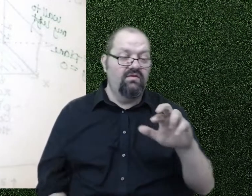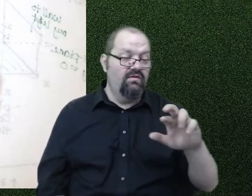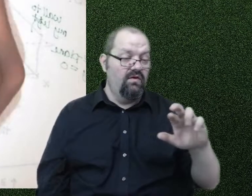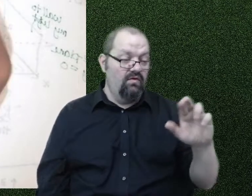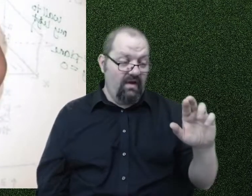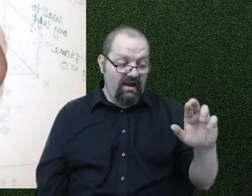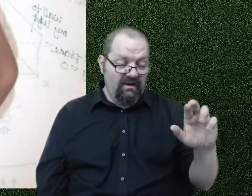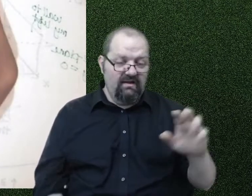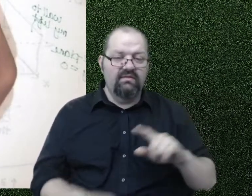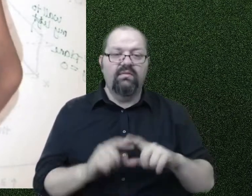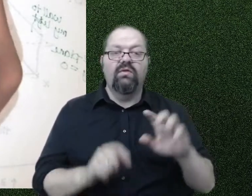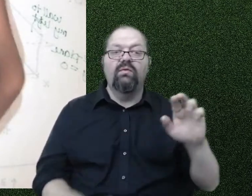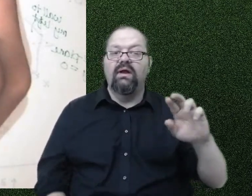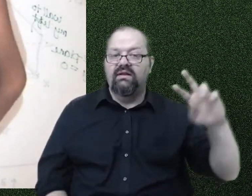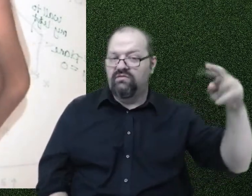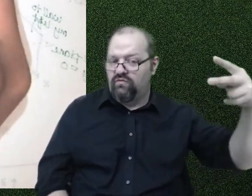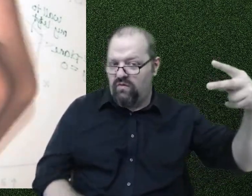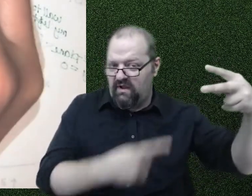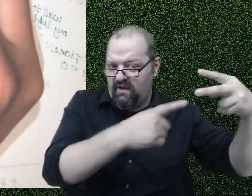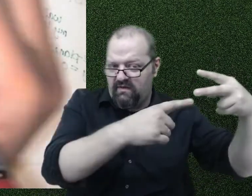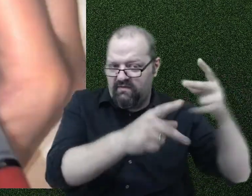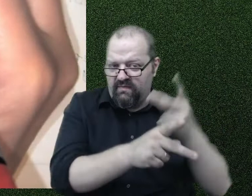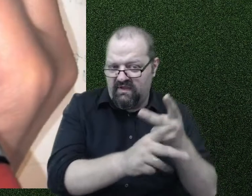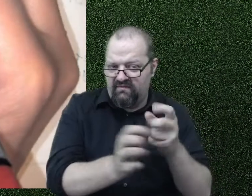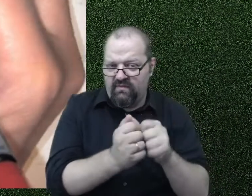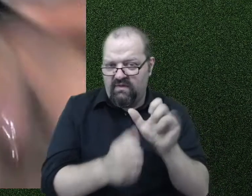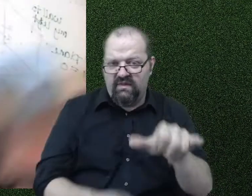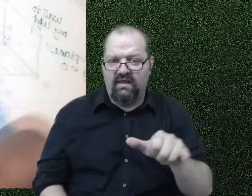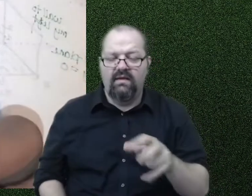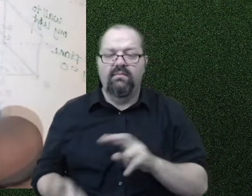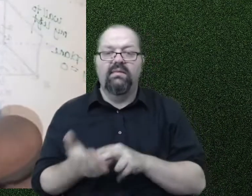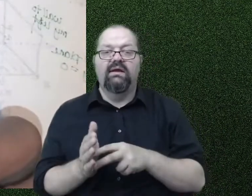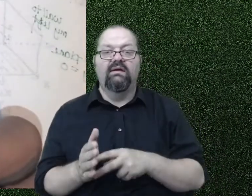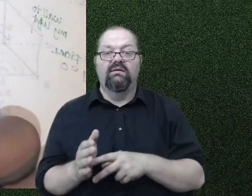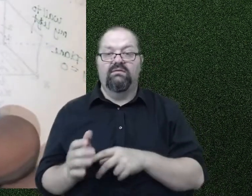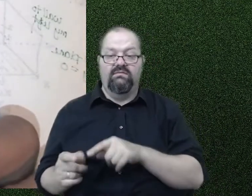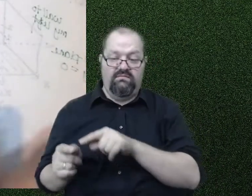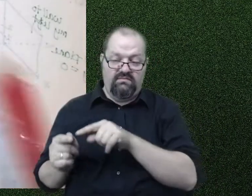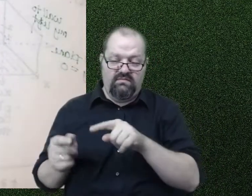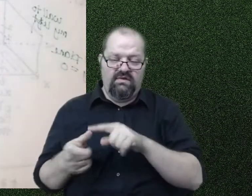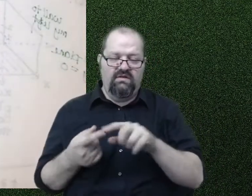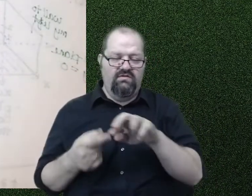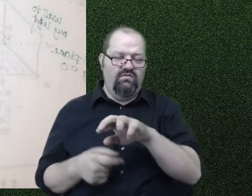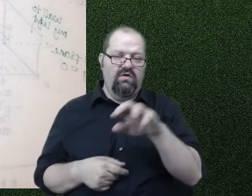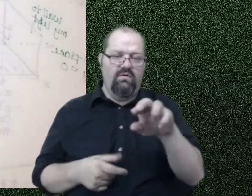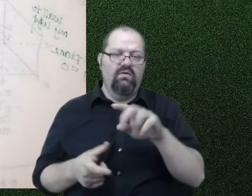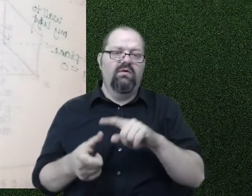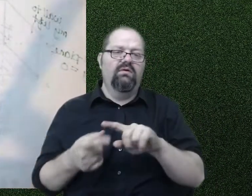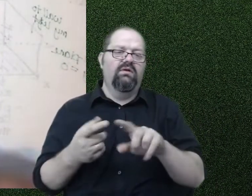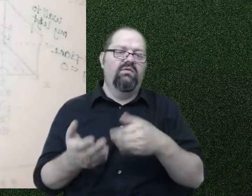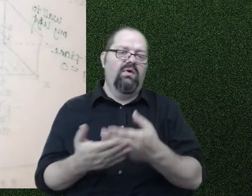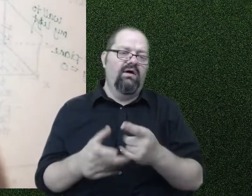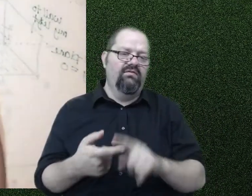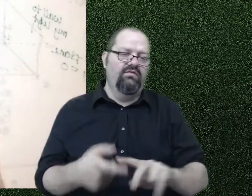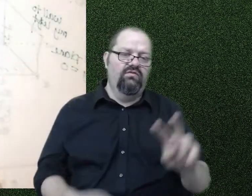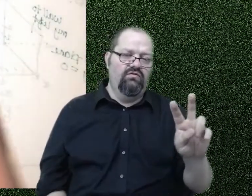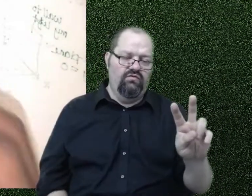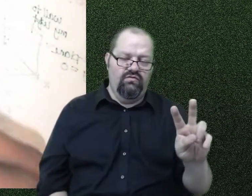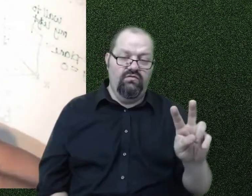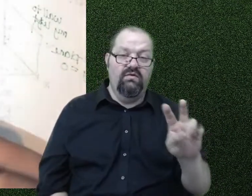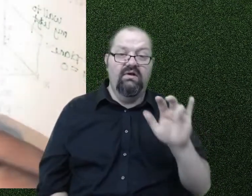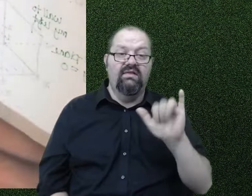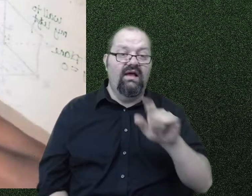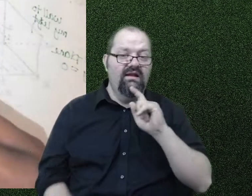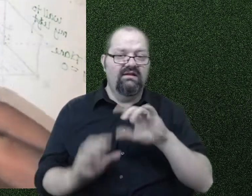So we take the square root of both sides, and you get r equals 2. So this is the